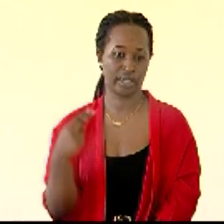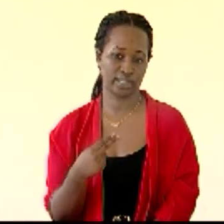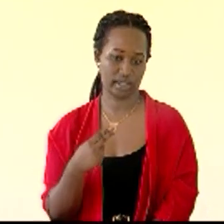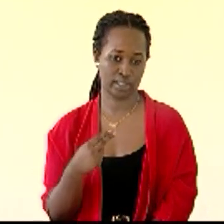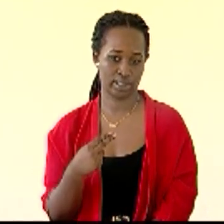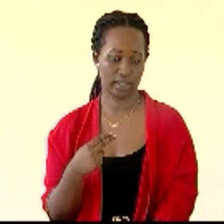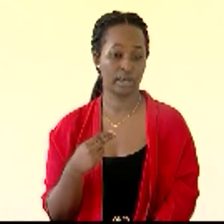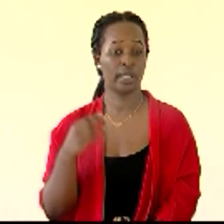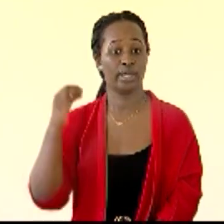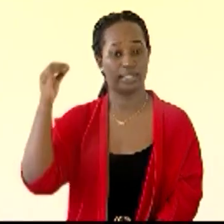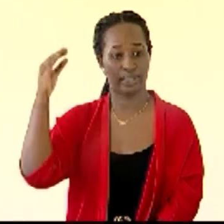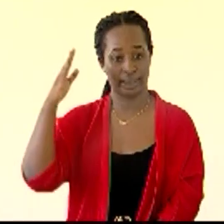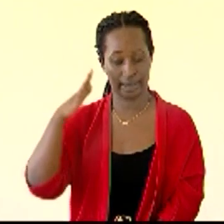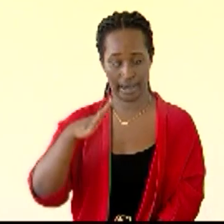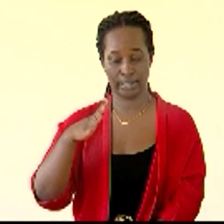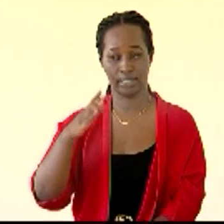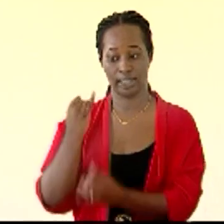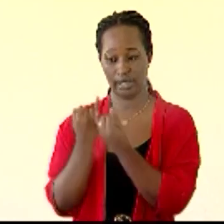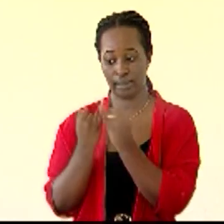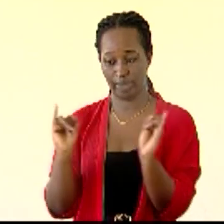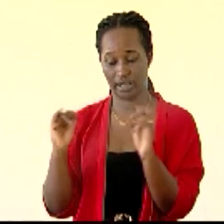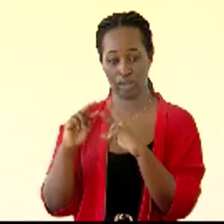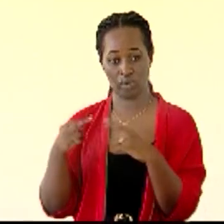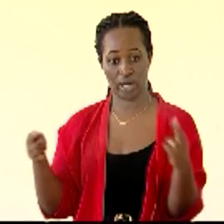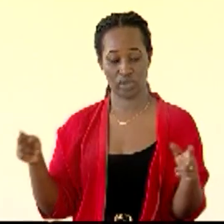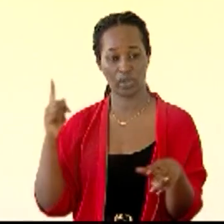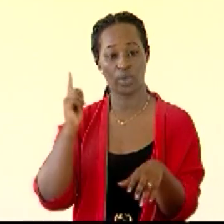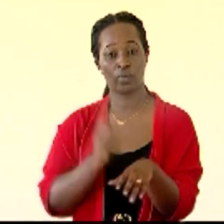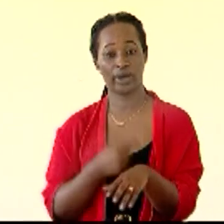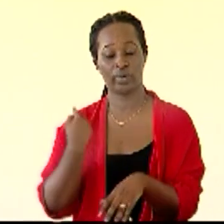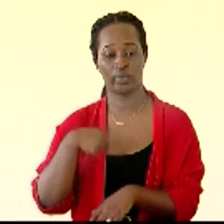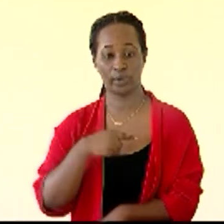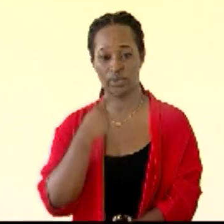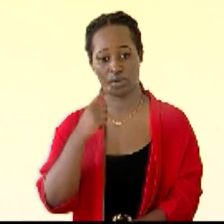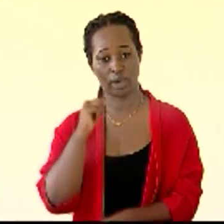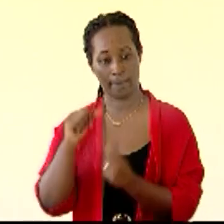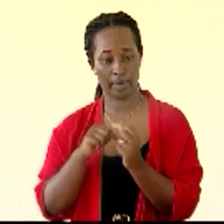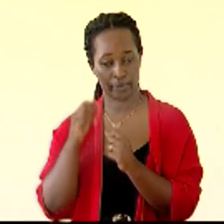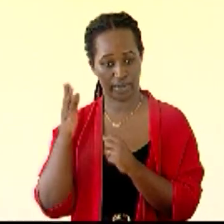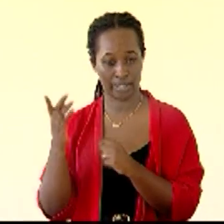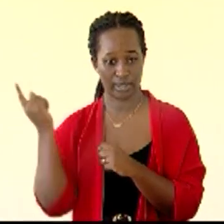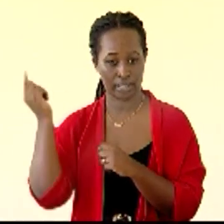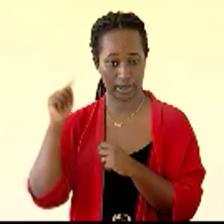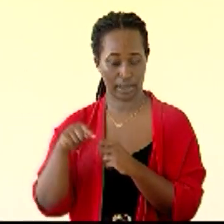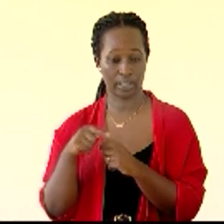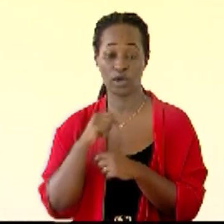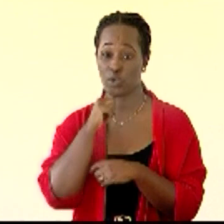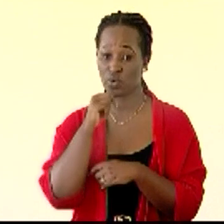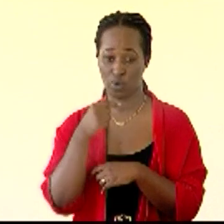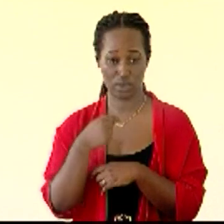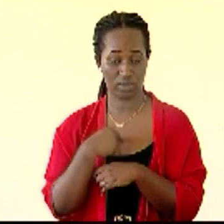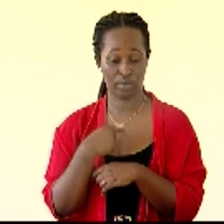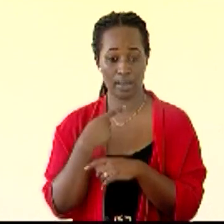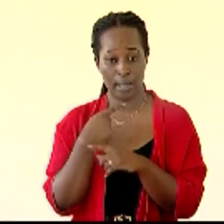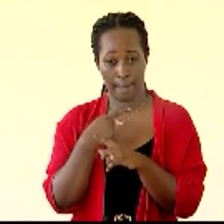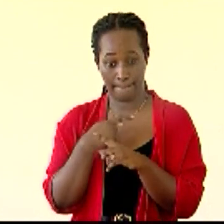The light-independent reactions. When we talk of the Calvin cycle, discovered by Calvin Benson, not me, take note